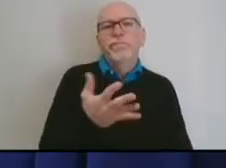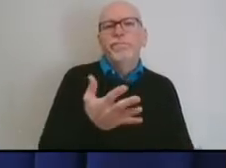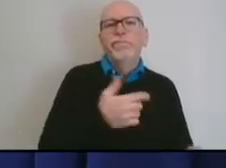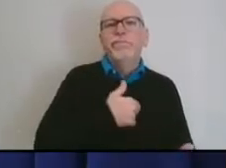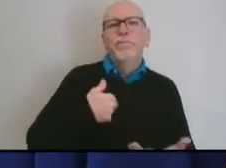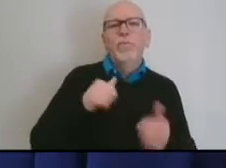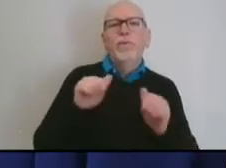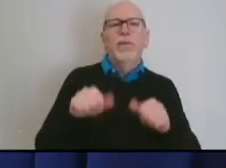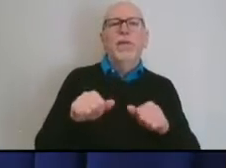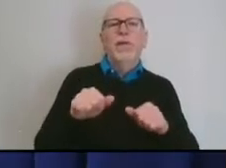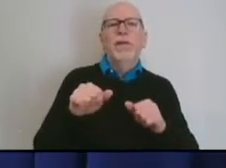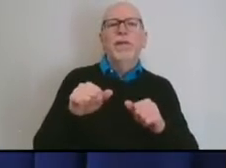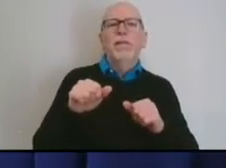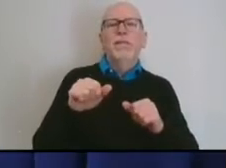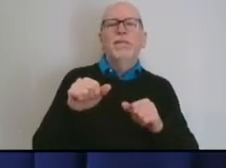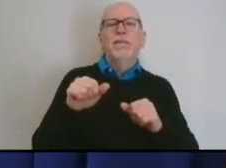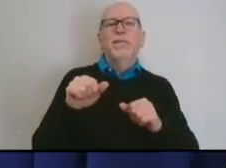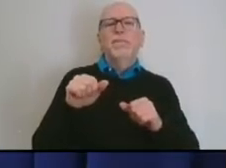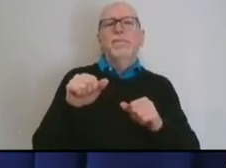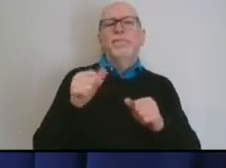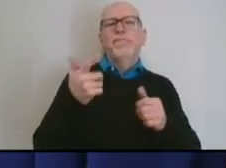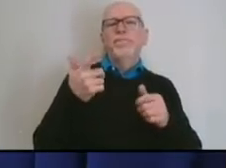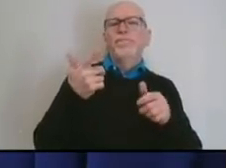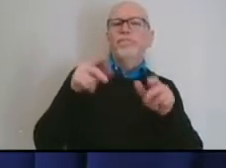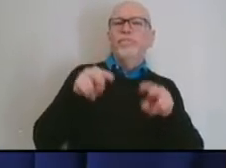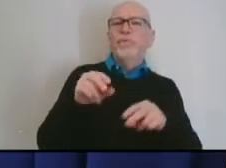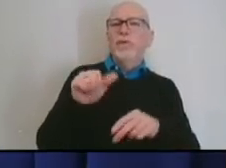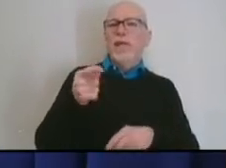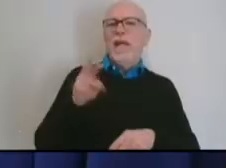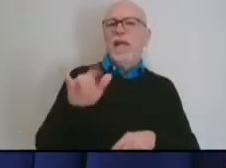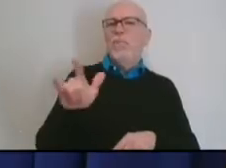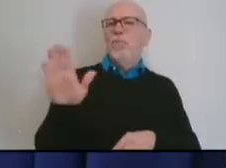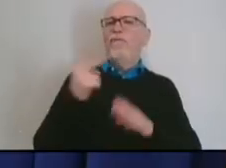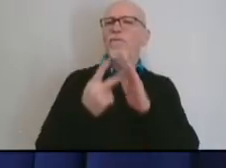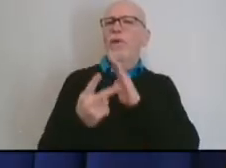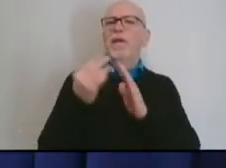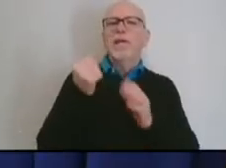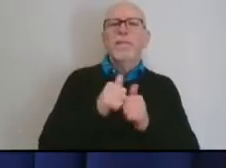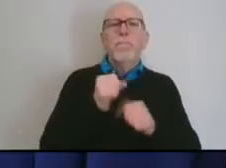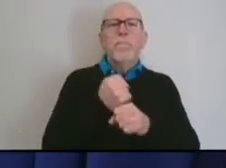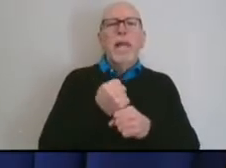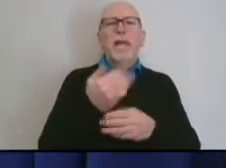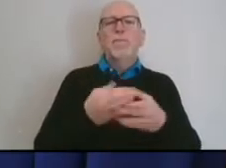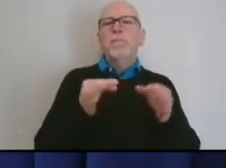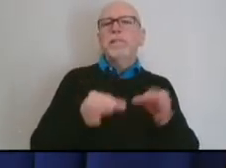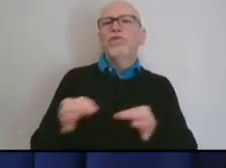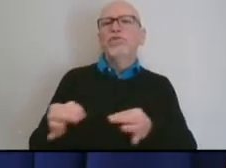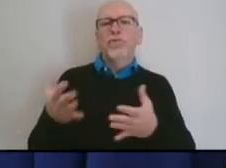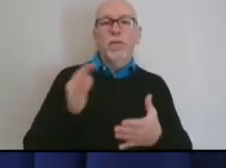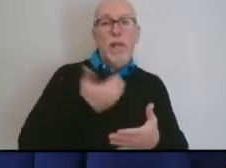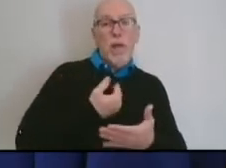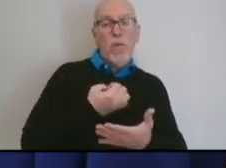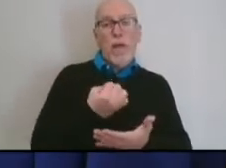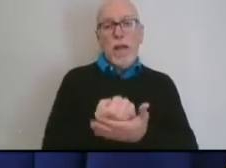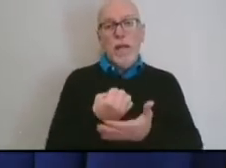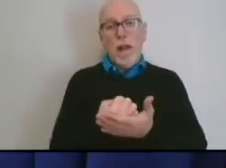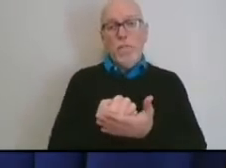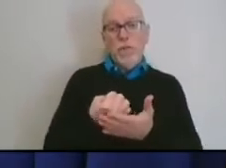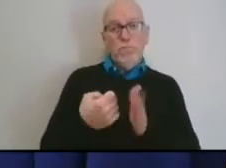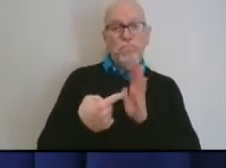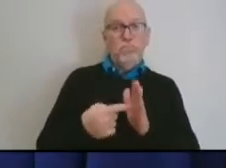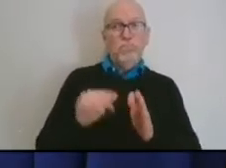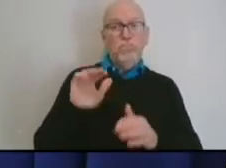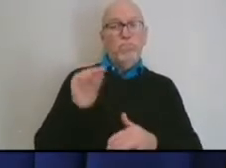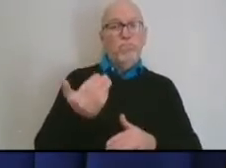to look at that April forecast and make decisions. Our economic indicators continue to